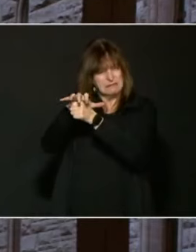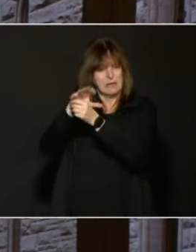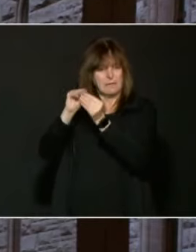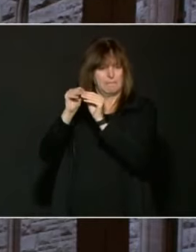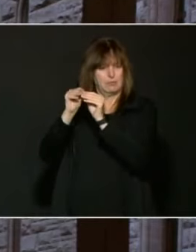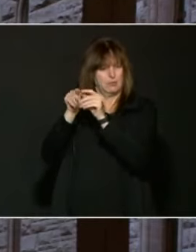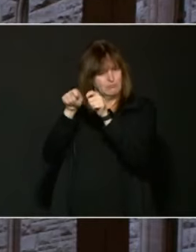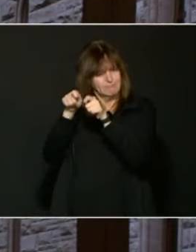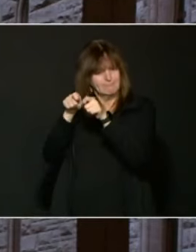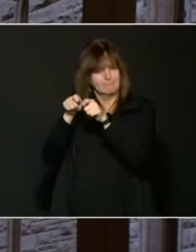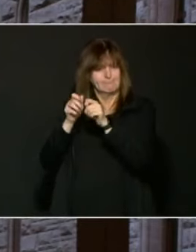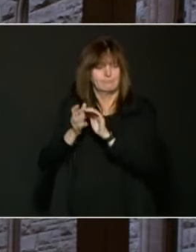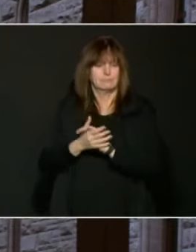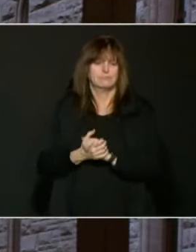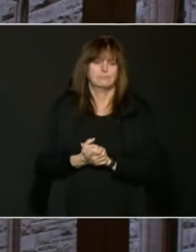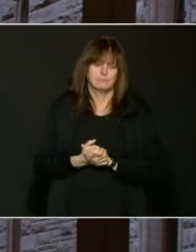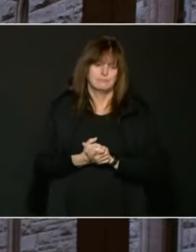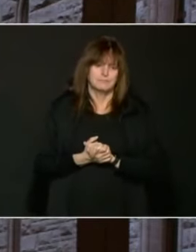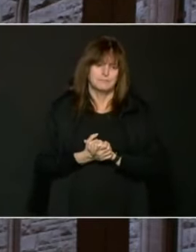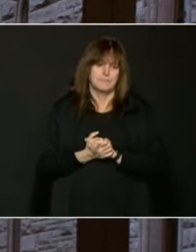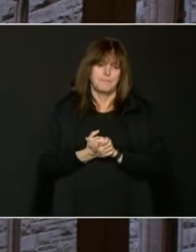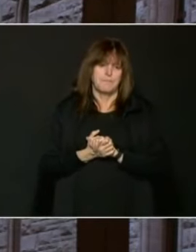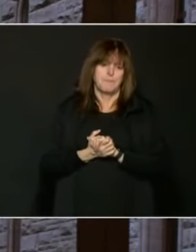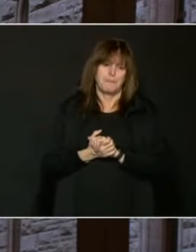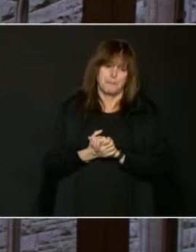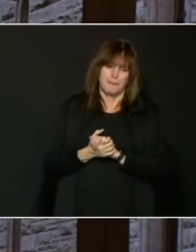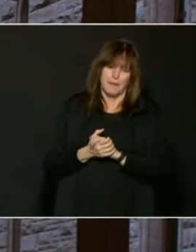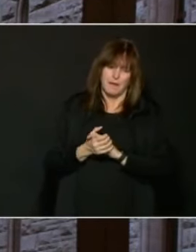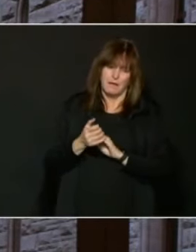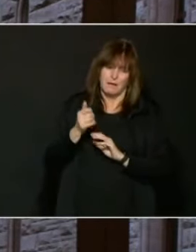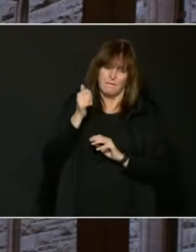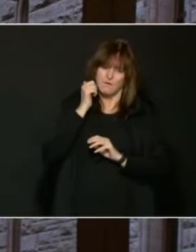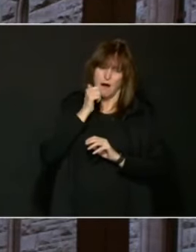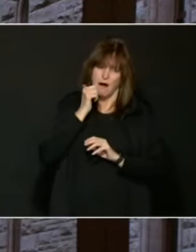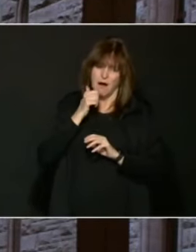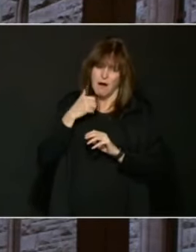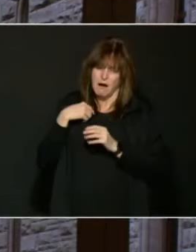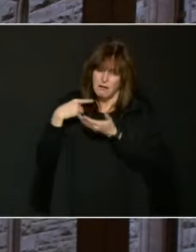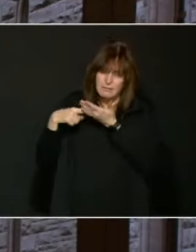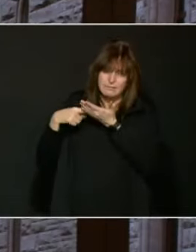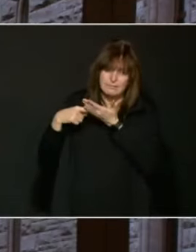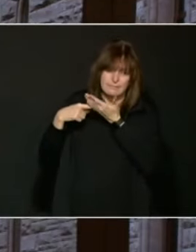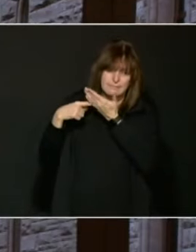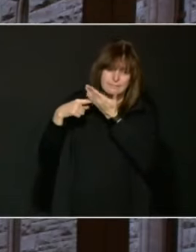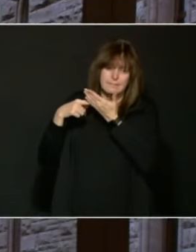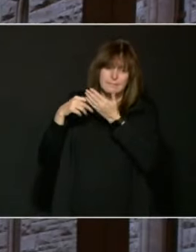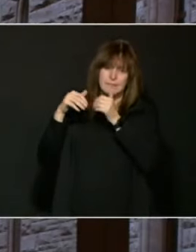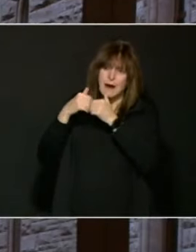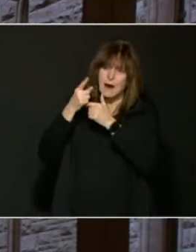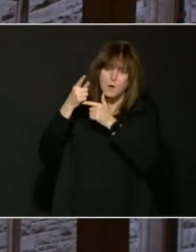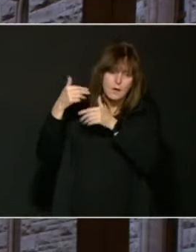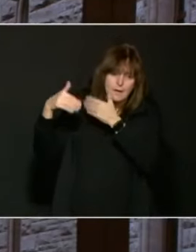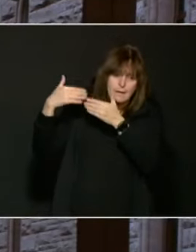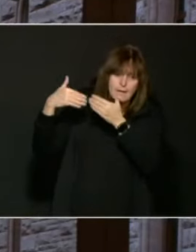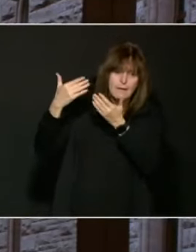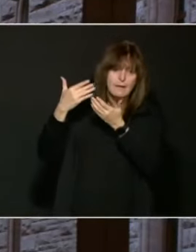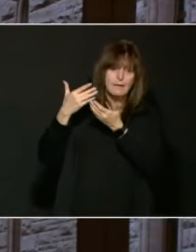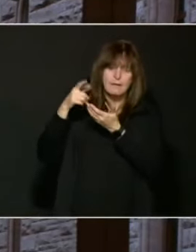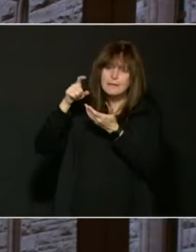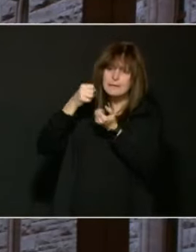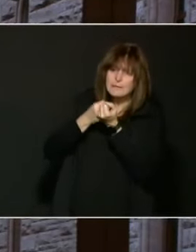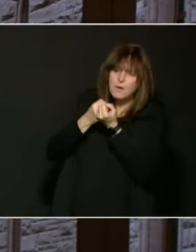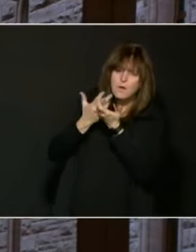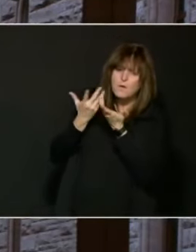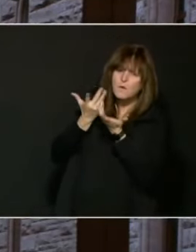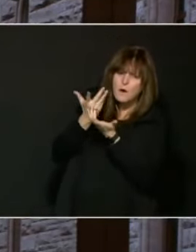having discussions with them pretty well daily on how it's proceeding, what other assistance we can give, and then of course